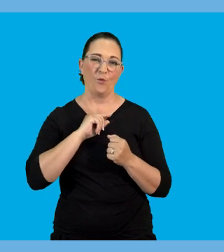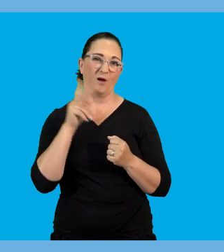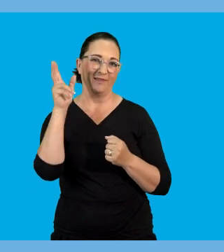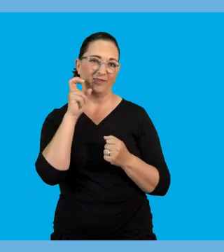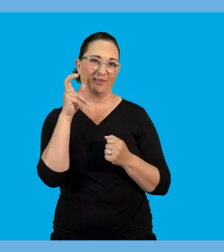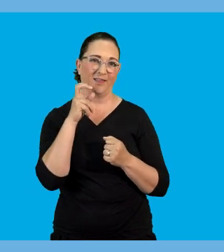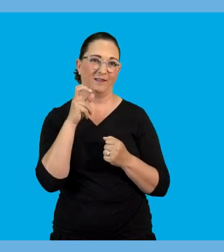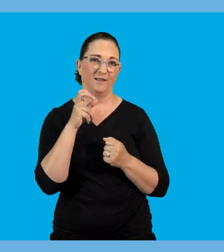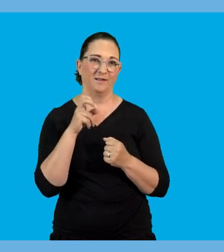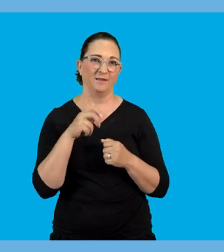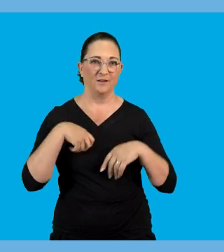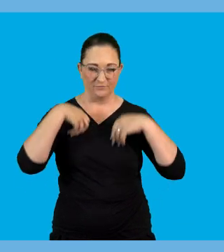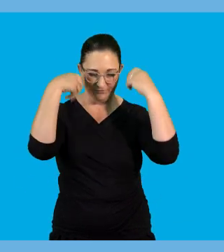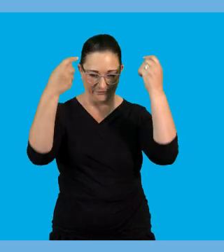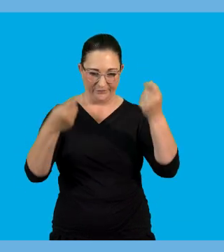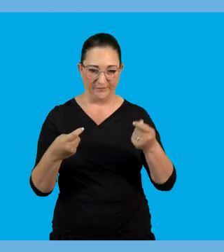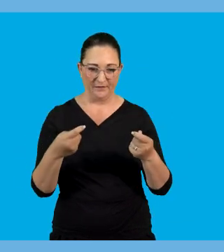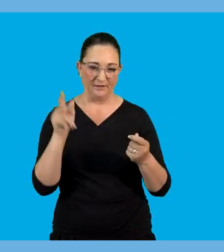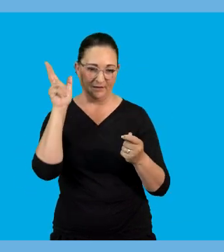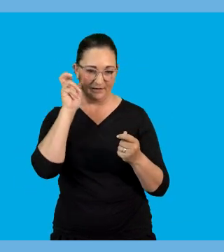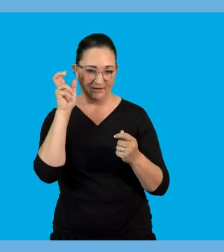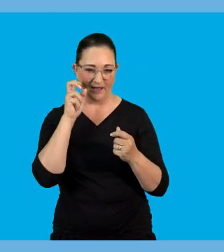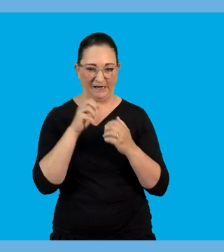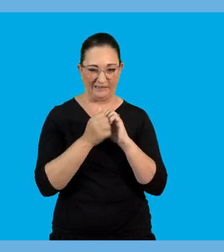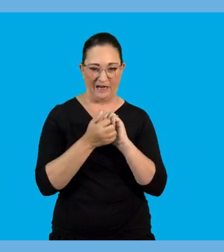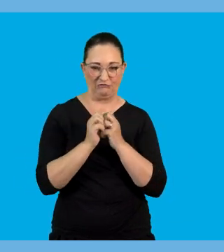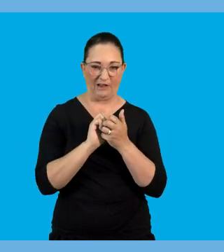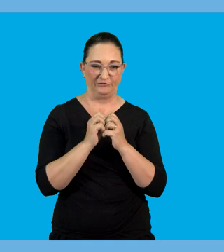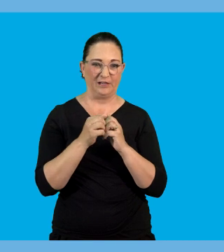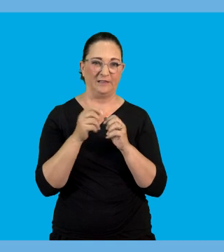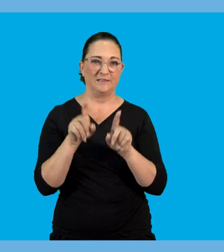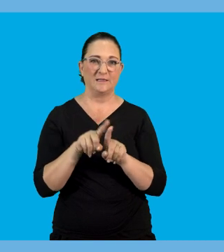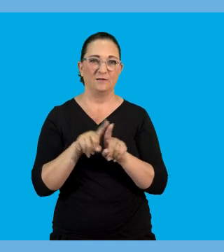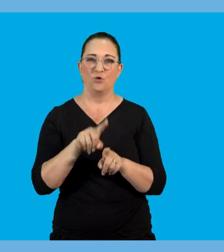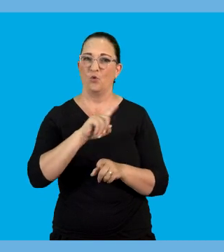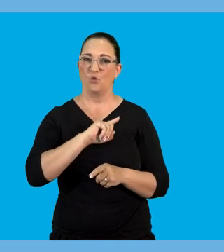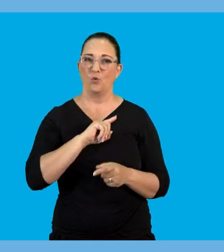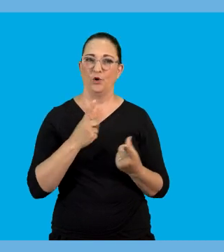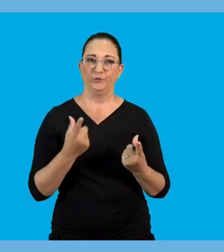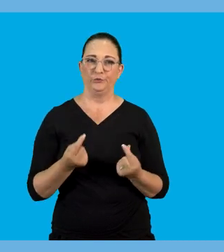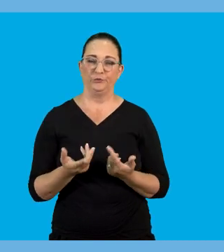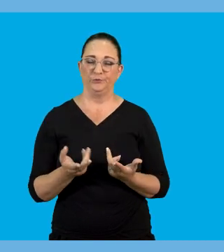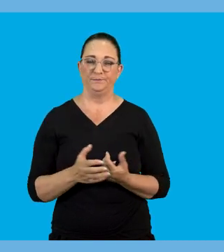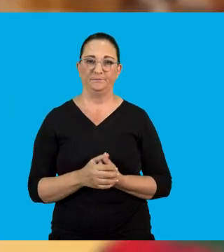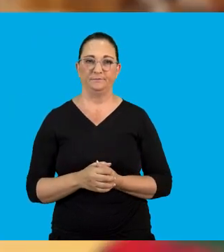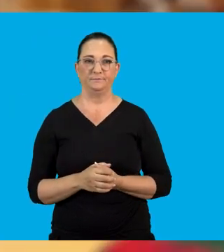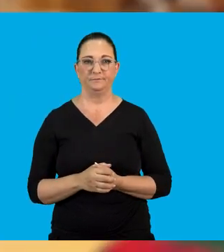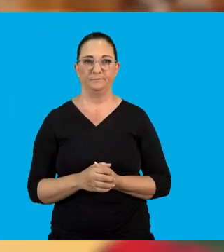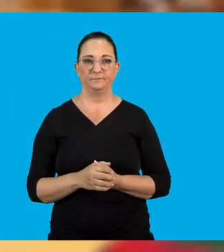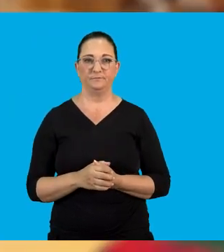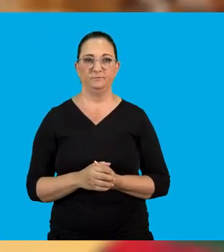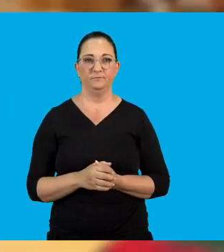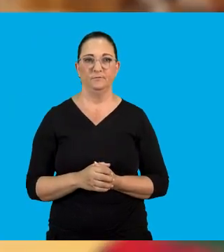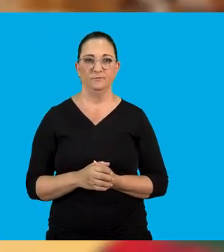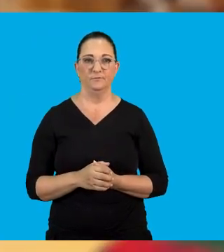over your head? So whenever you're taking off your jersey, why does your jersey make that crackling sound whenever you're pulling